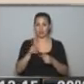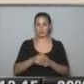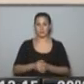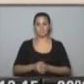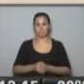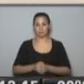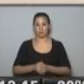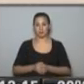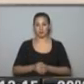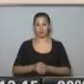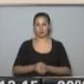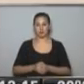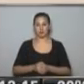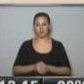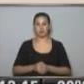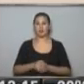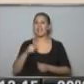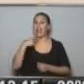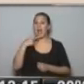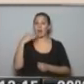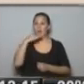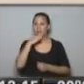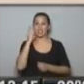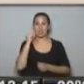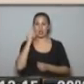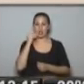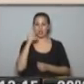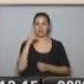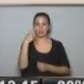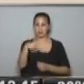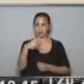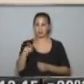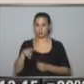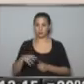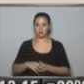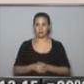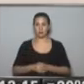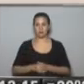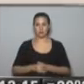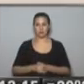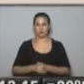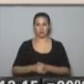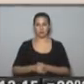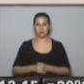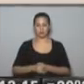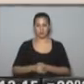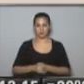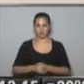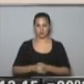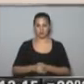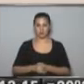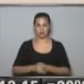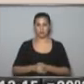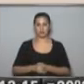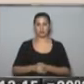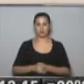Well, I love Buenos Aires so far. I've been saying what I've noticed is that there's a lot of beautiful people here. When I got off, I thought, wow, everybody just looks